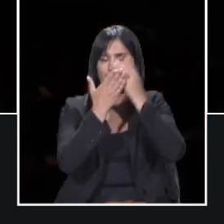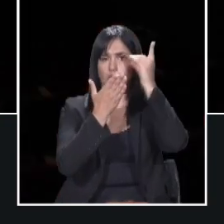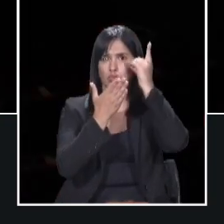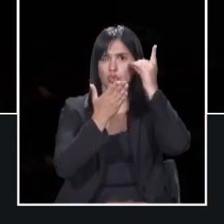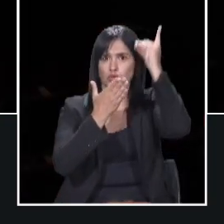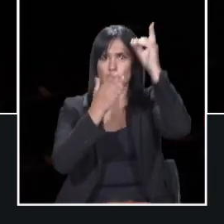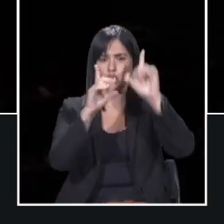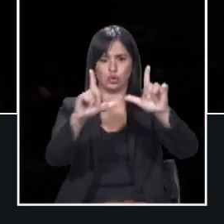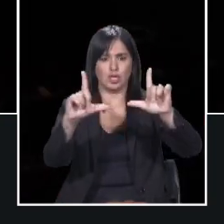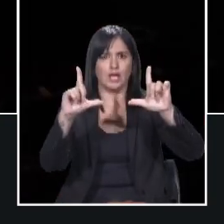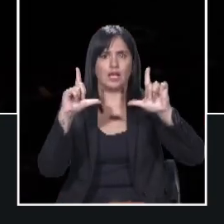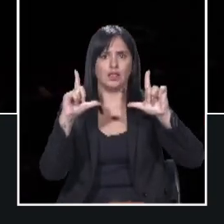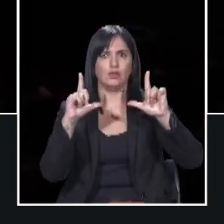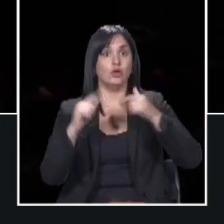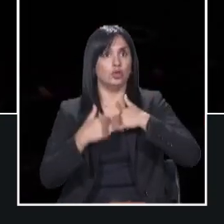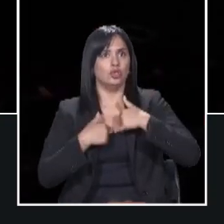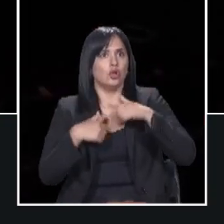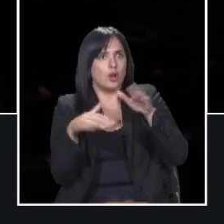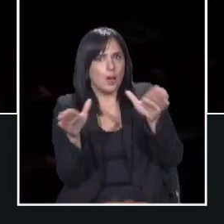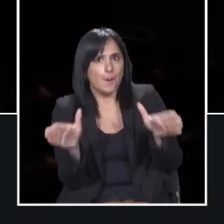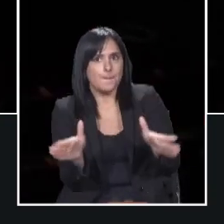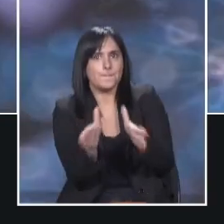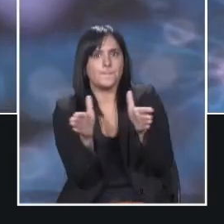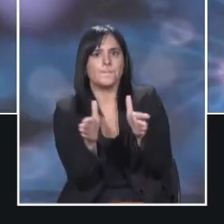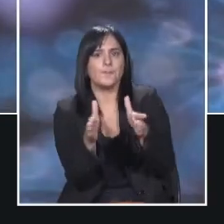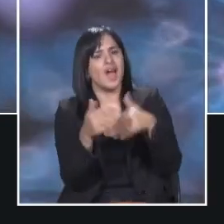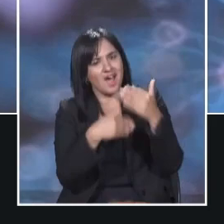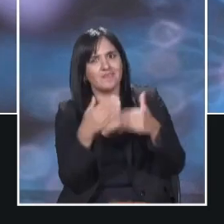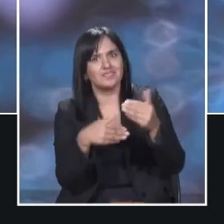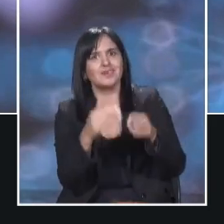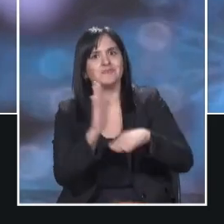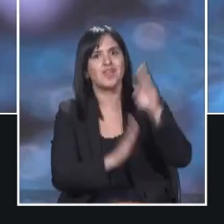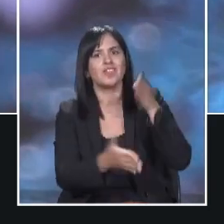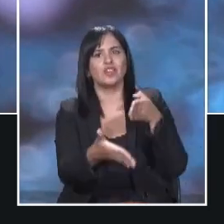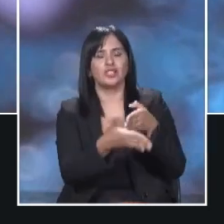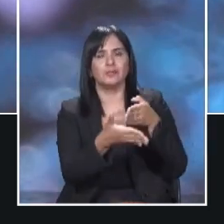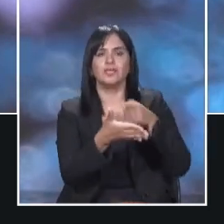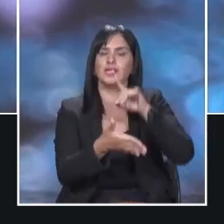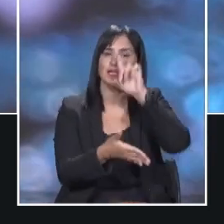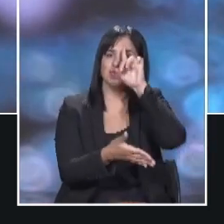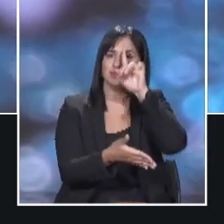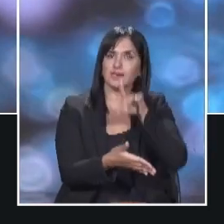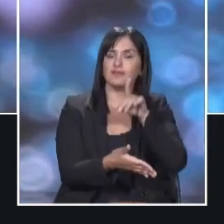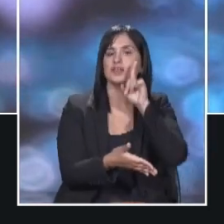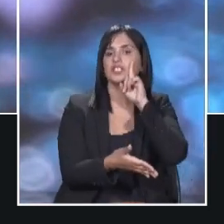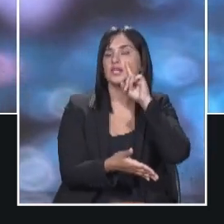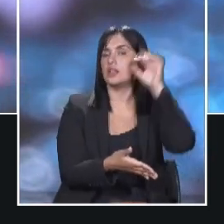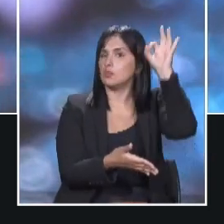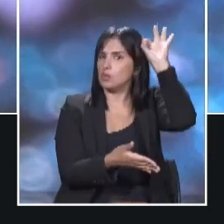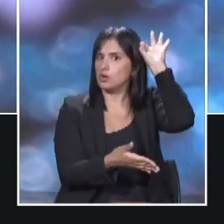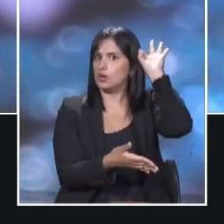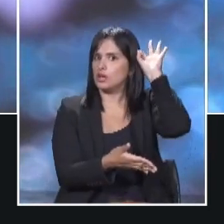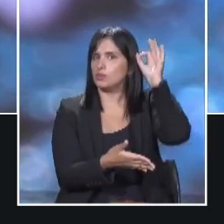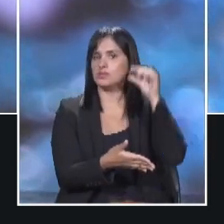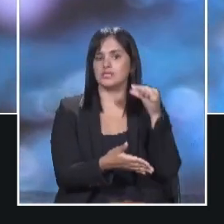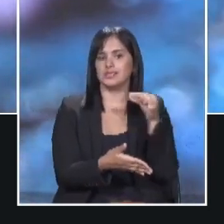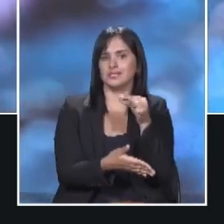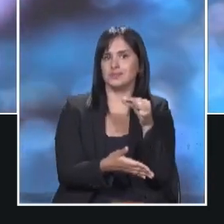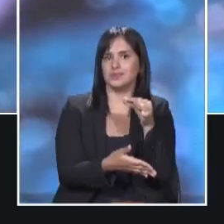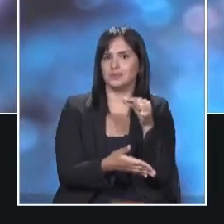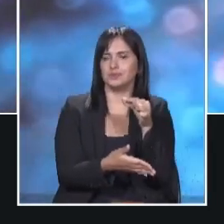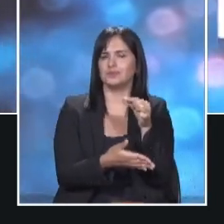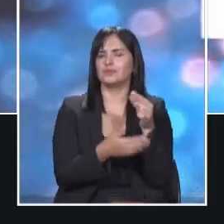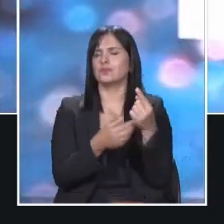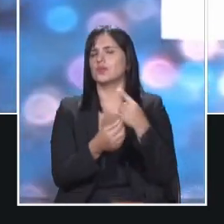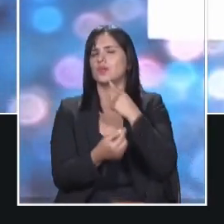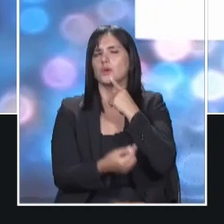Being that we have neurons on chip, we ask ourselves, what is that one more thing we could do? So we decided